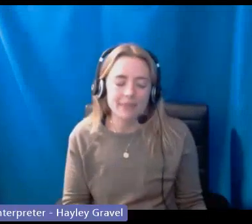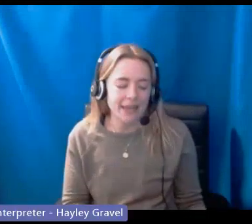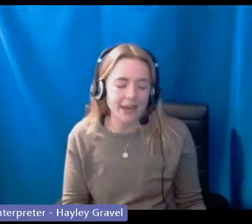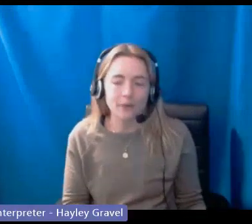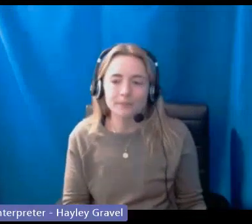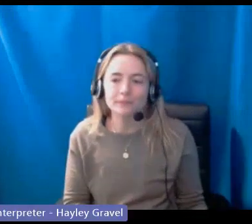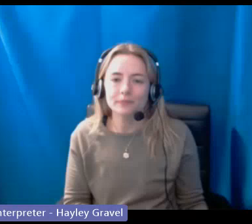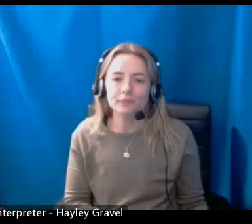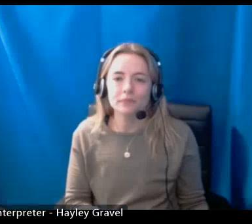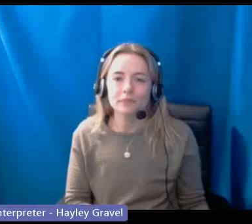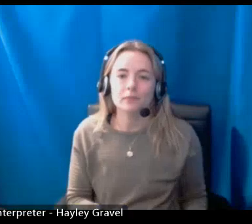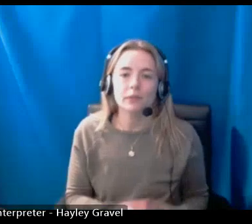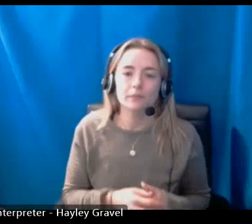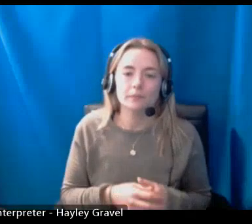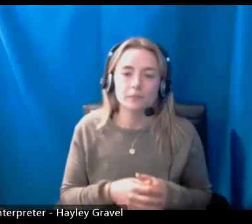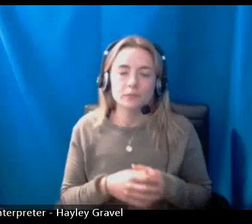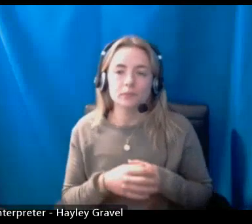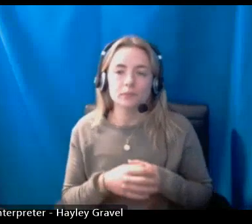Okay, thank you.